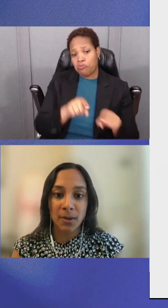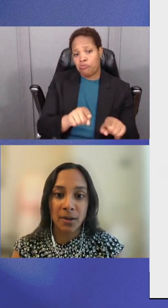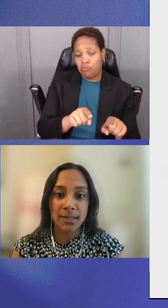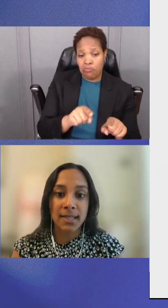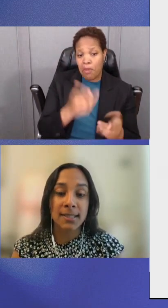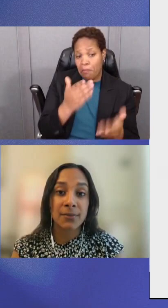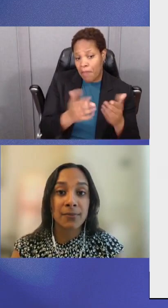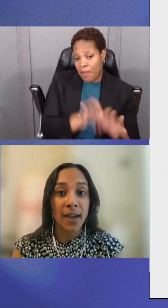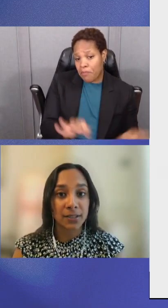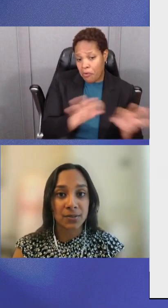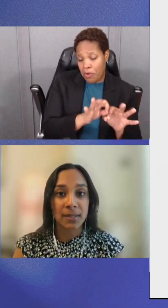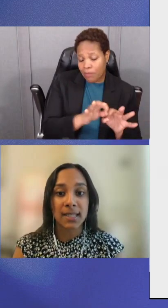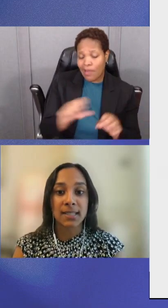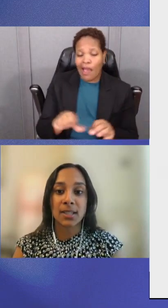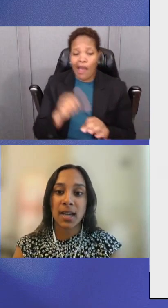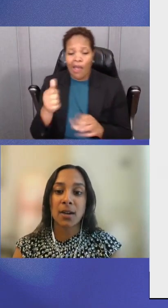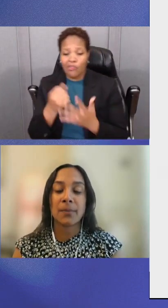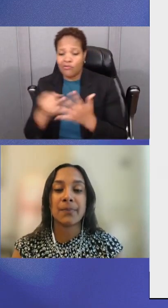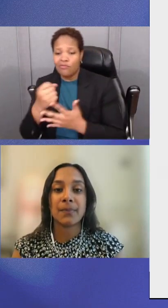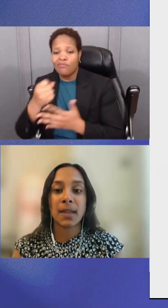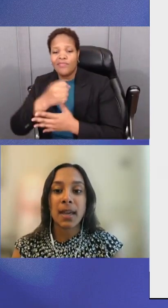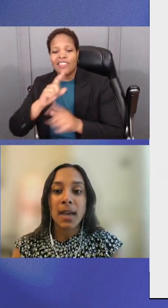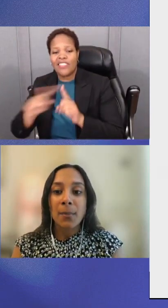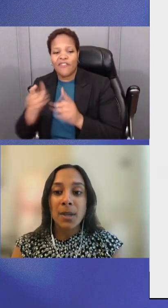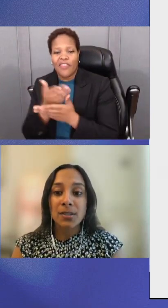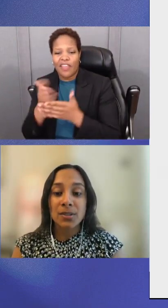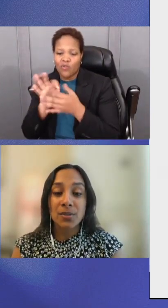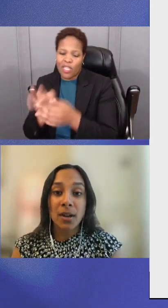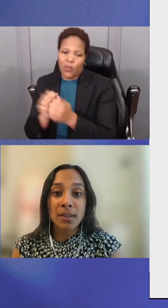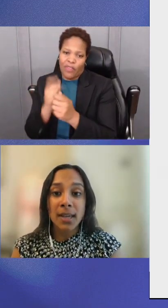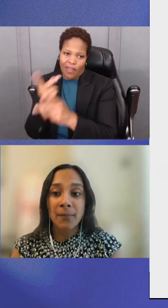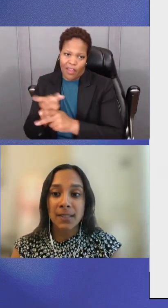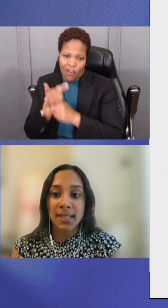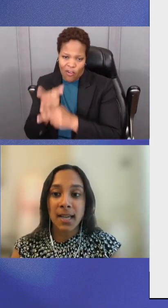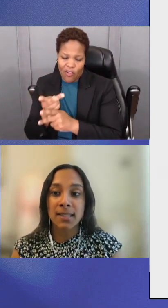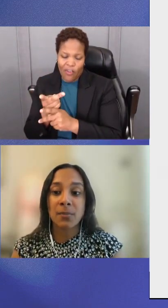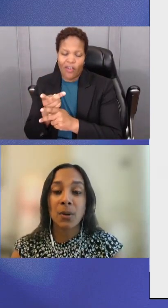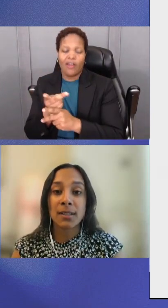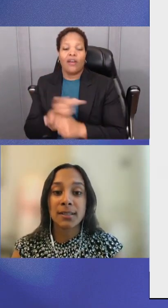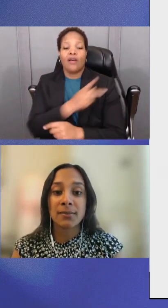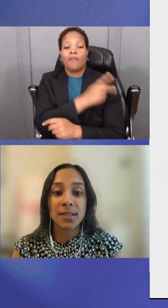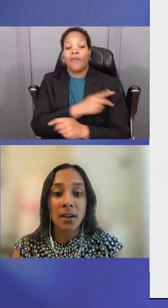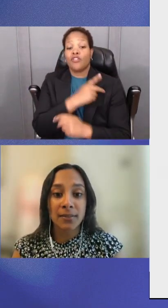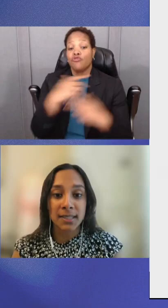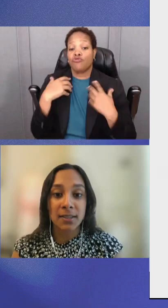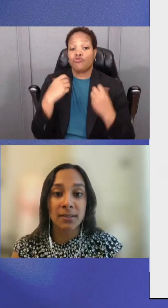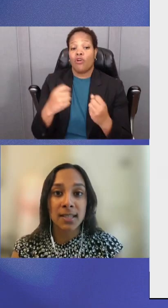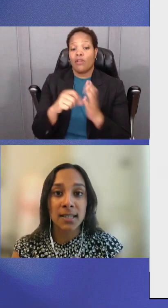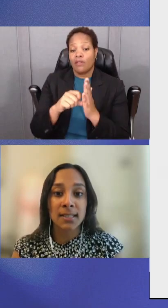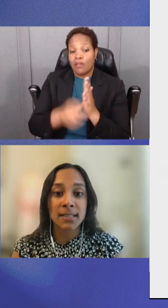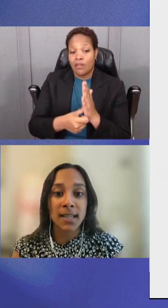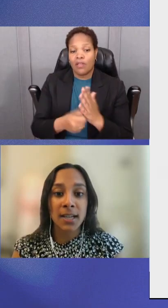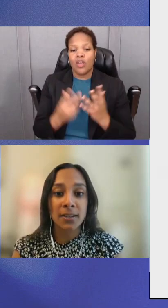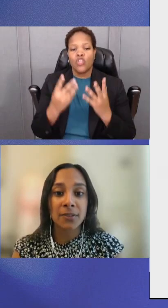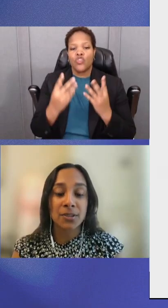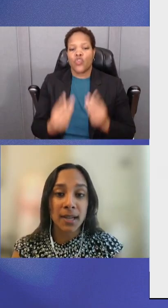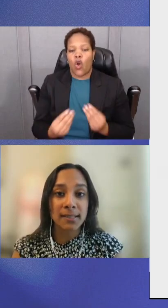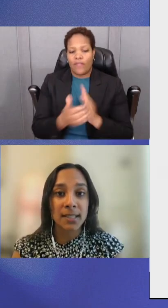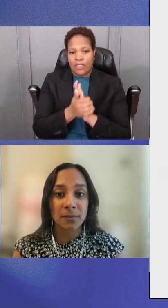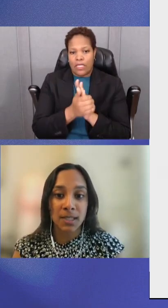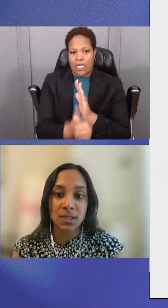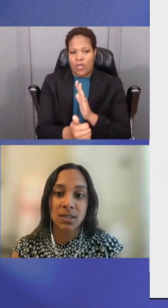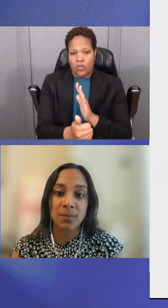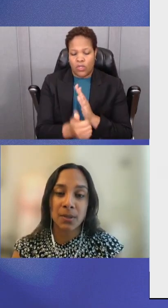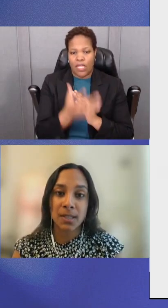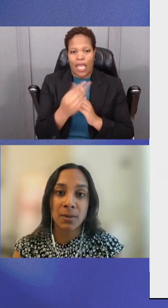may prioritize different factors related to their care. Patients strongly emphasize the importance of soft skills and a desire for trust